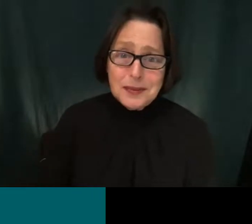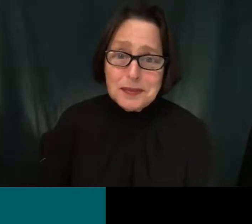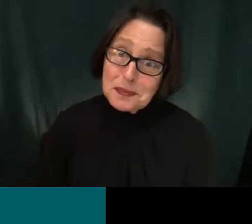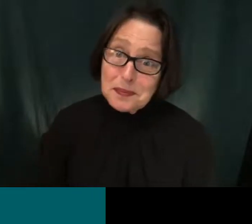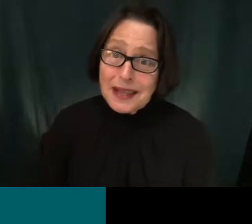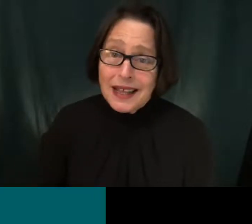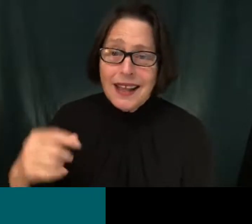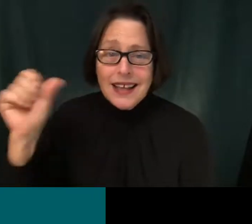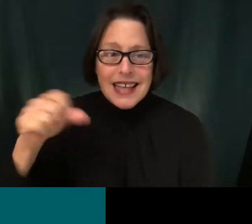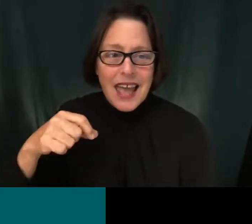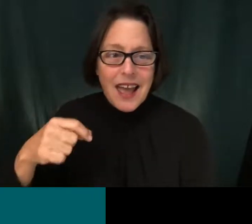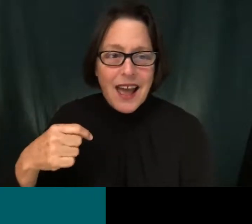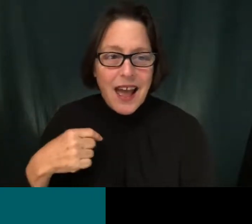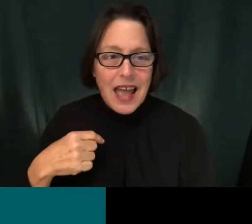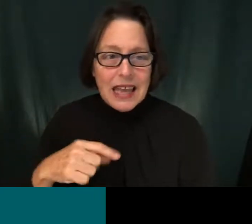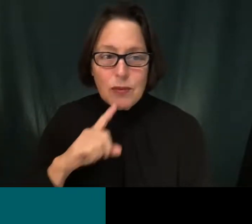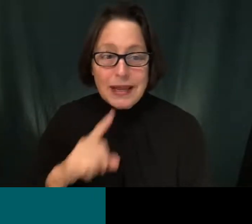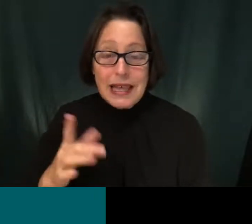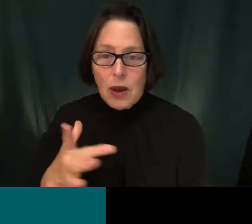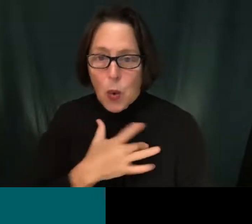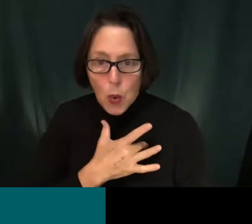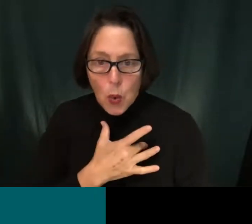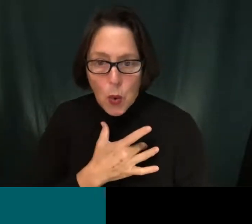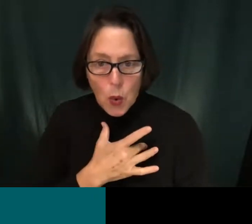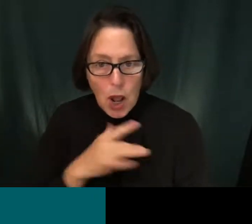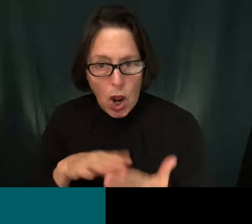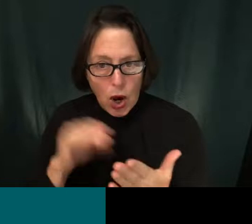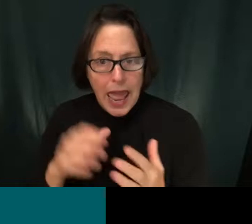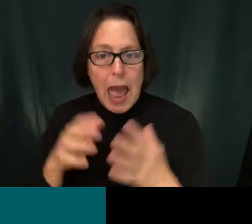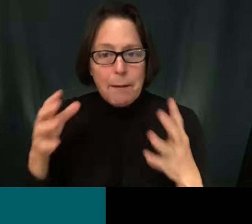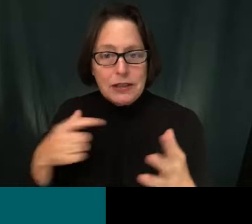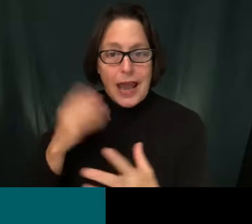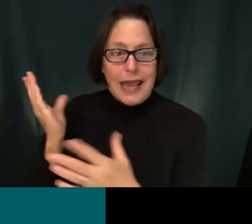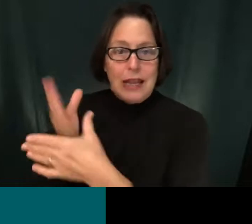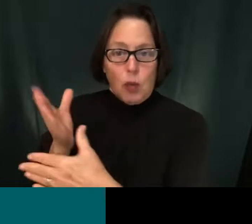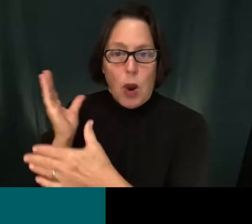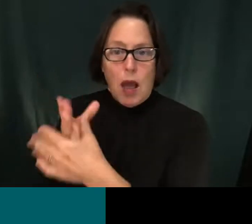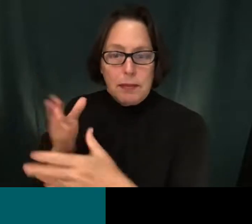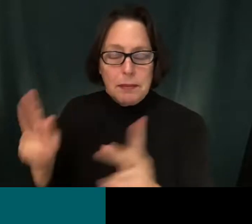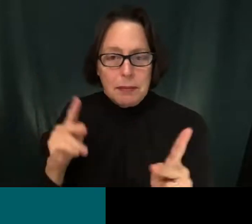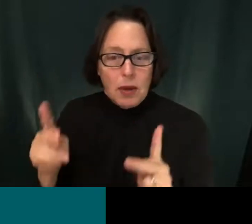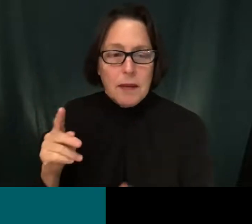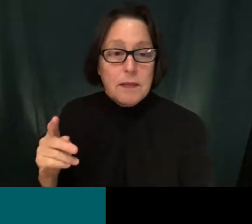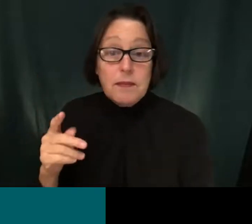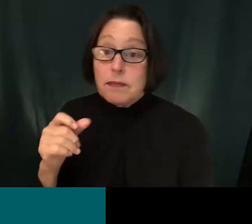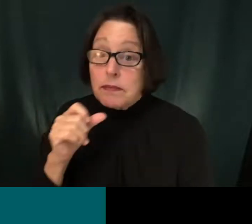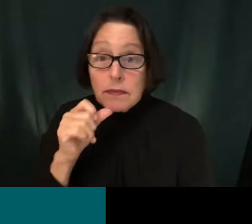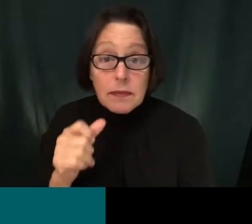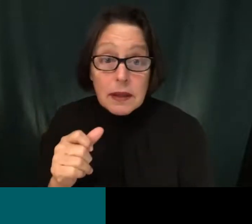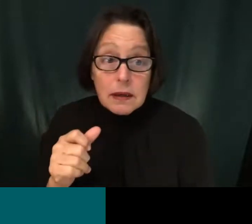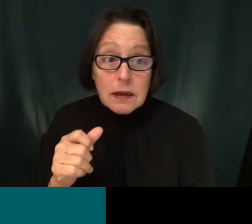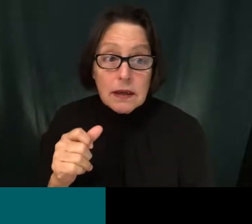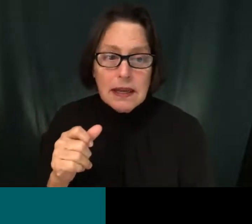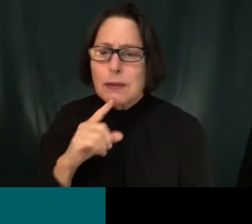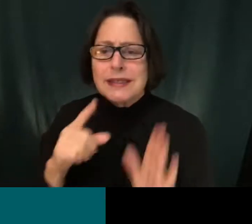yeah, I was appalling to me to realize how much I was interrupting people. And that was not coming from a place of, that was an